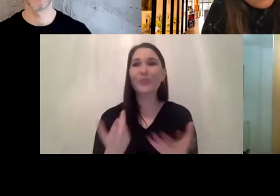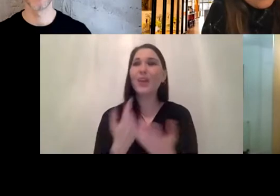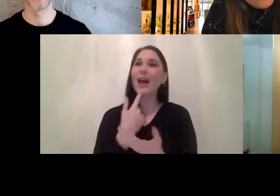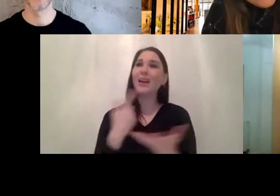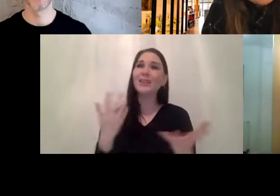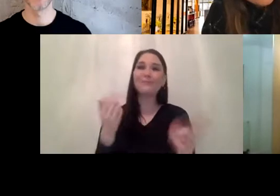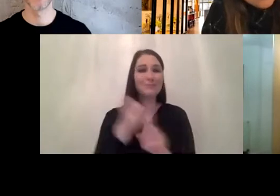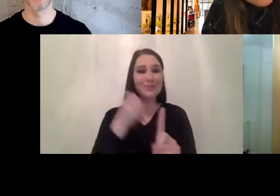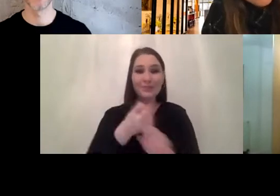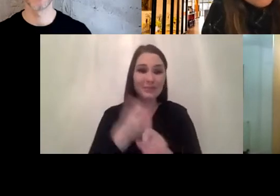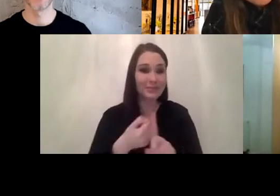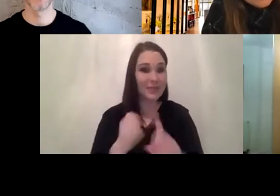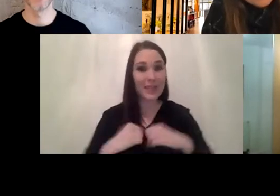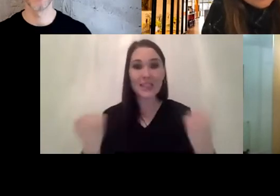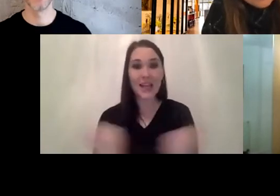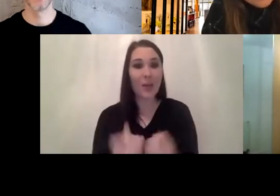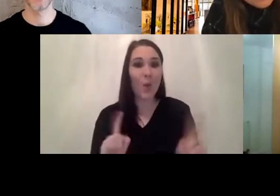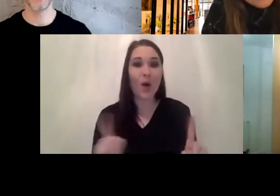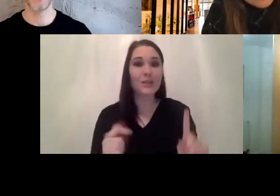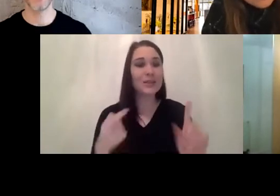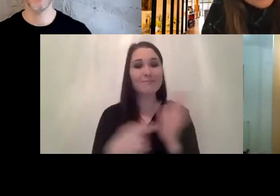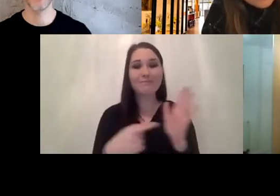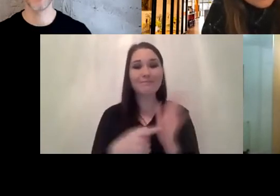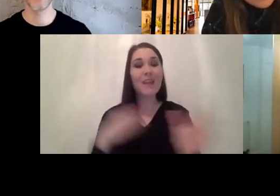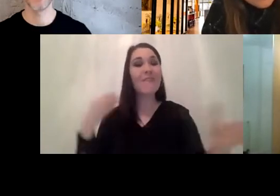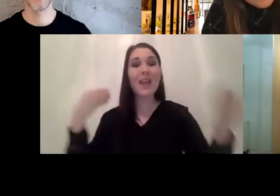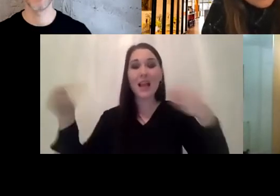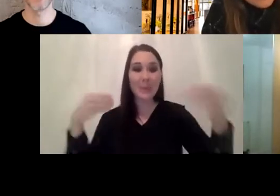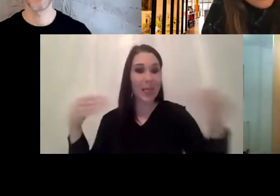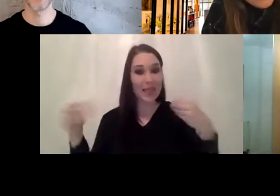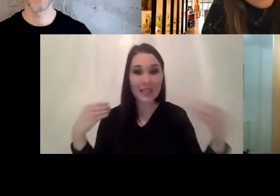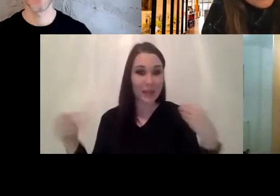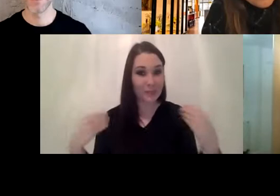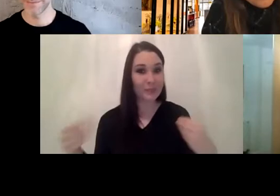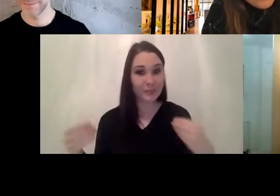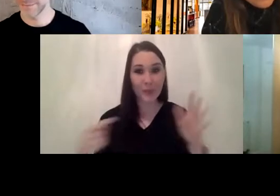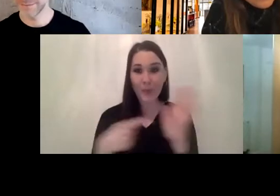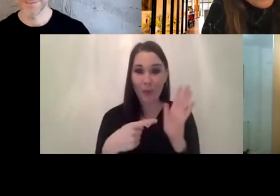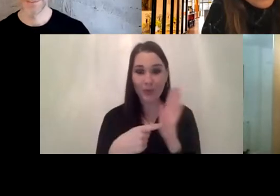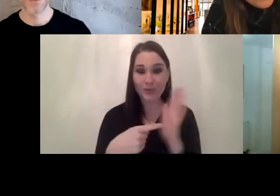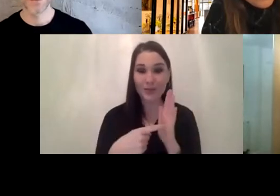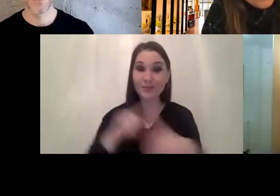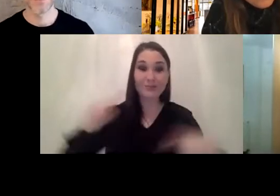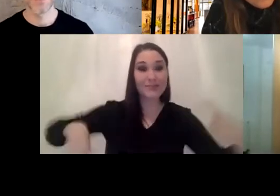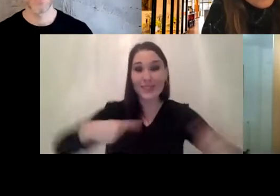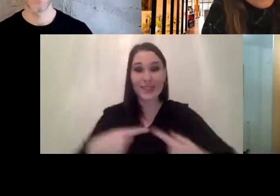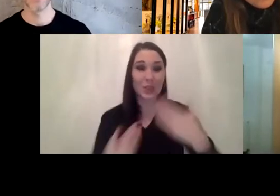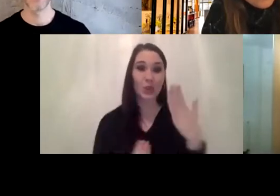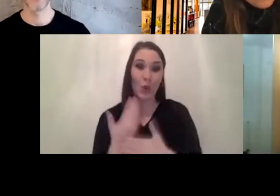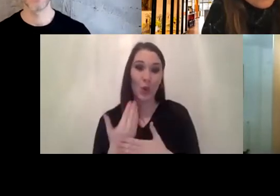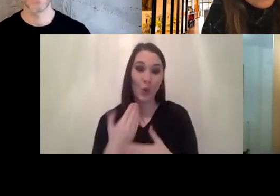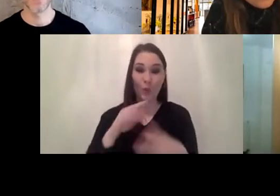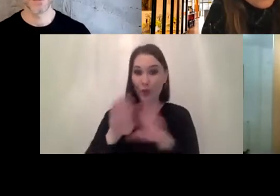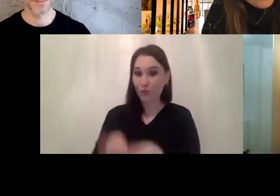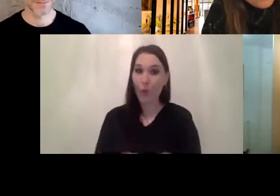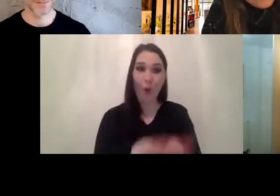about flexibility. These are, we've never done this before, it's all new for all of us. So you don't need to do your